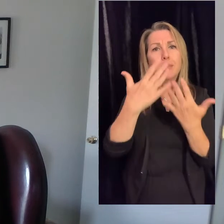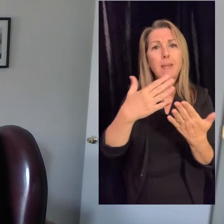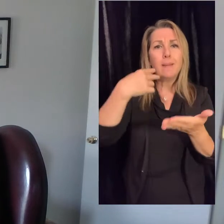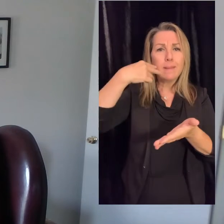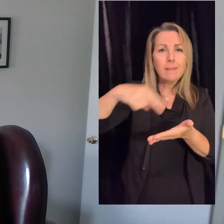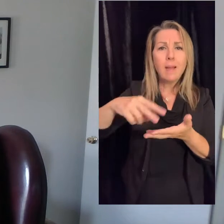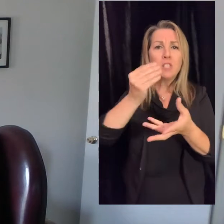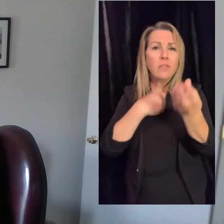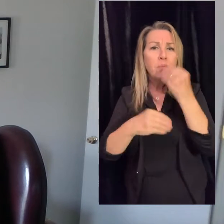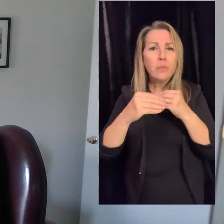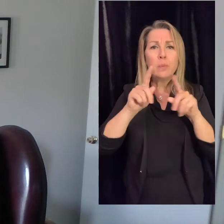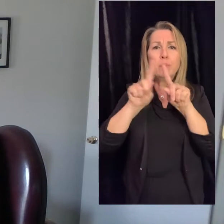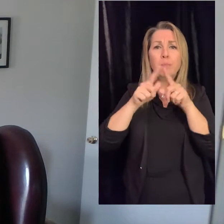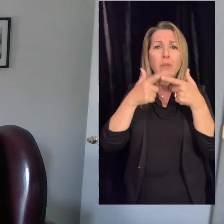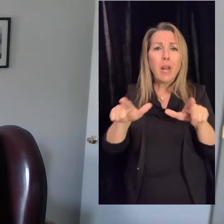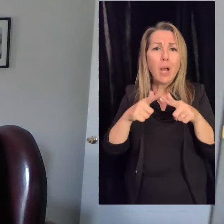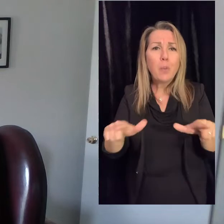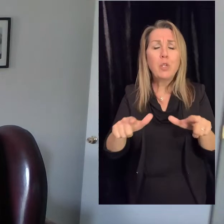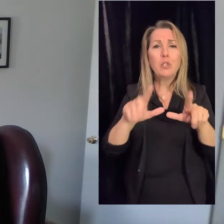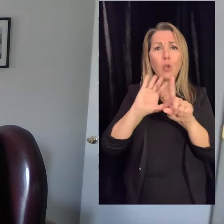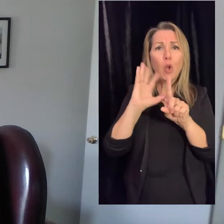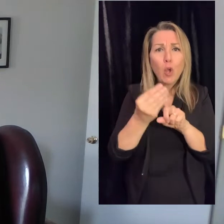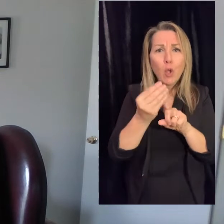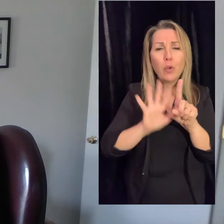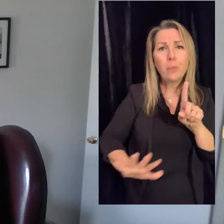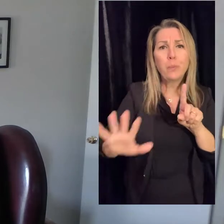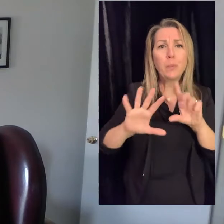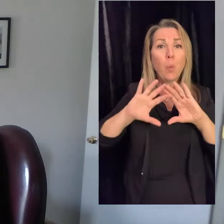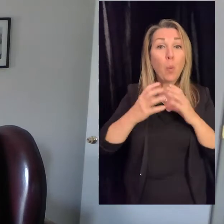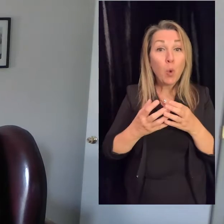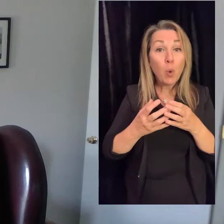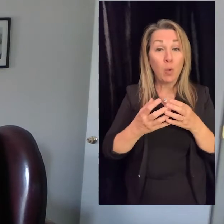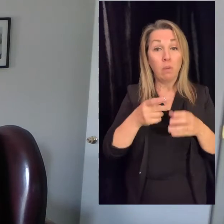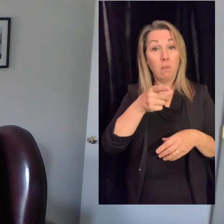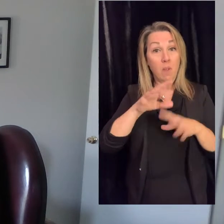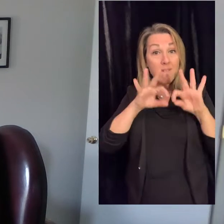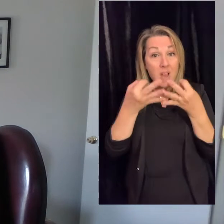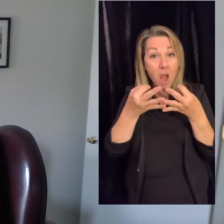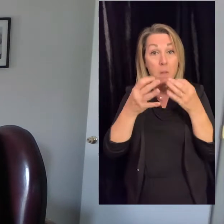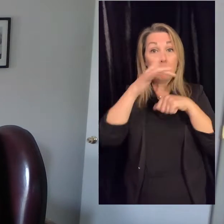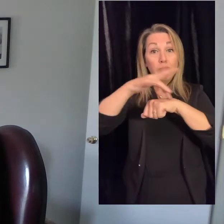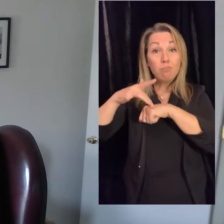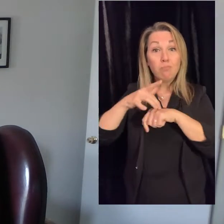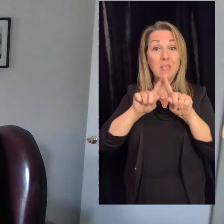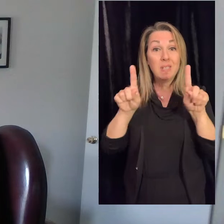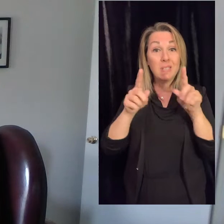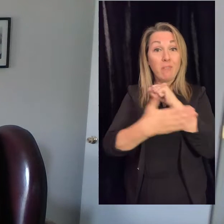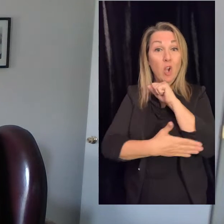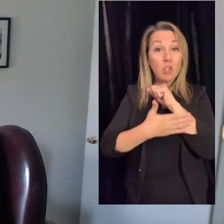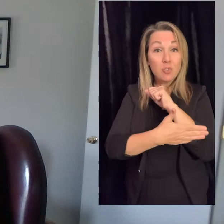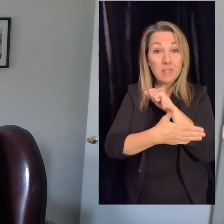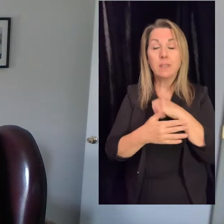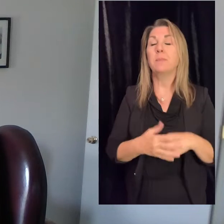food, all the languages and the cultures from around the world where all of your families are from. And